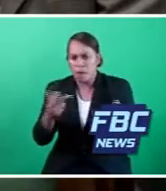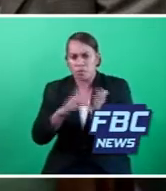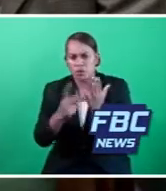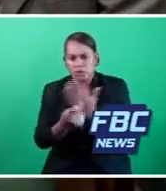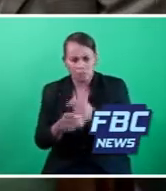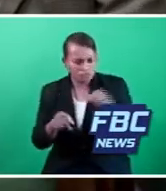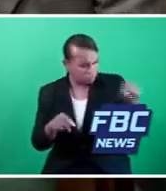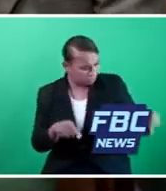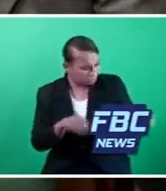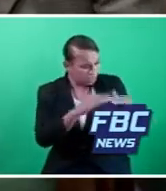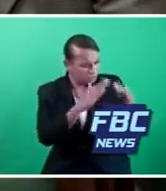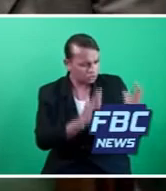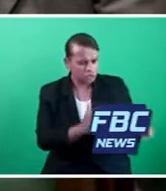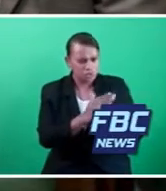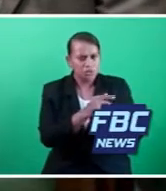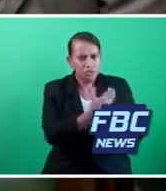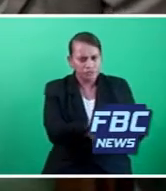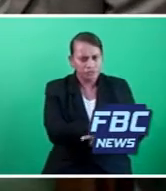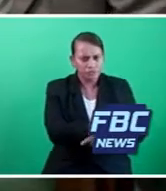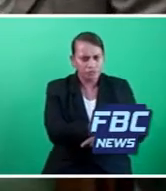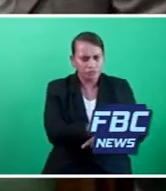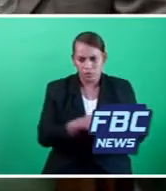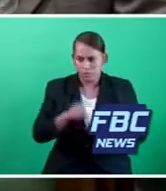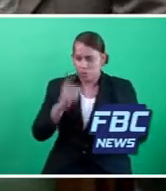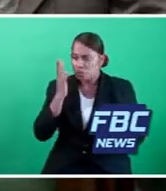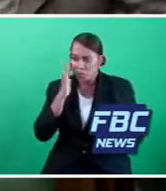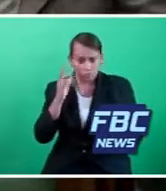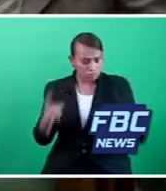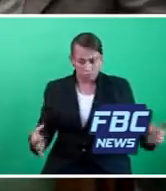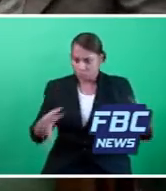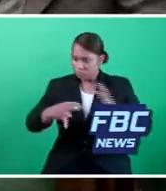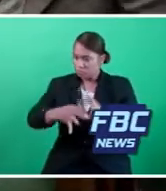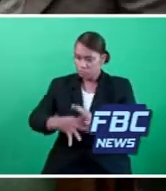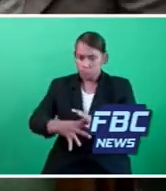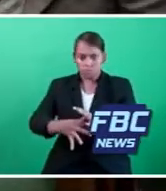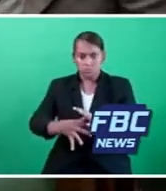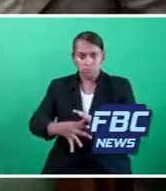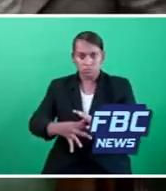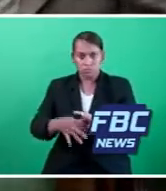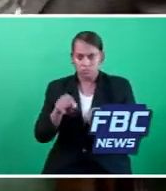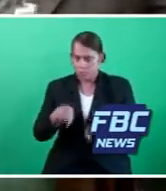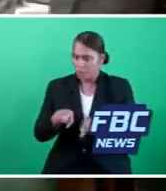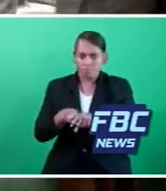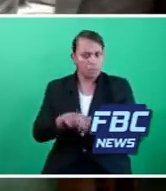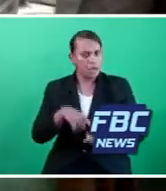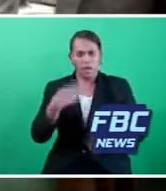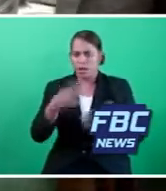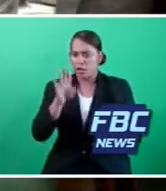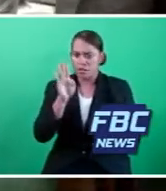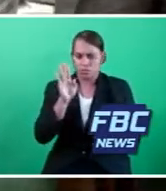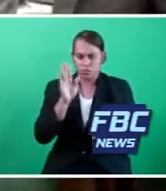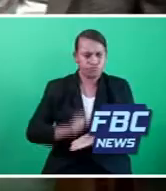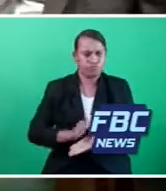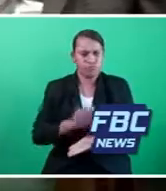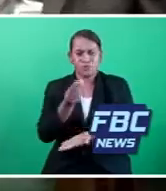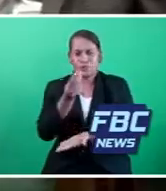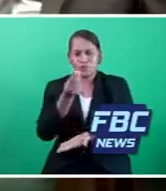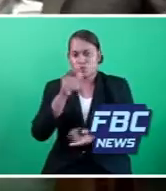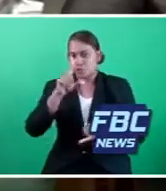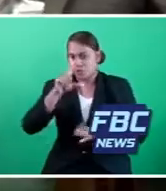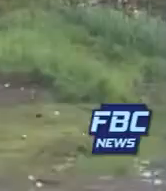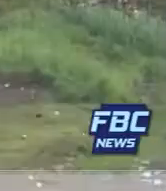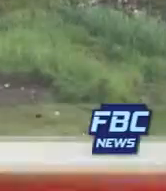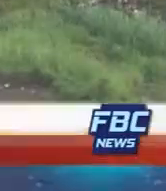Authority. So by merging those two things, it means a huge reduction in the overhead